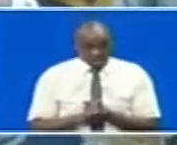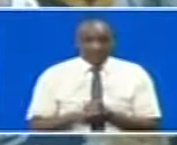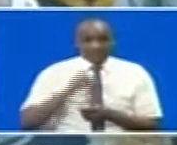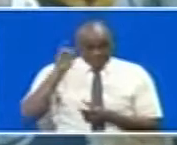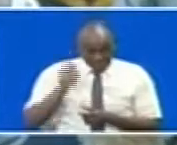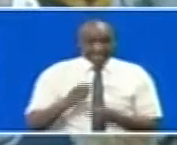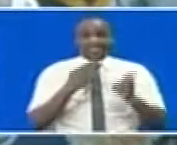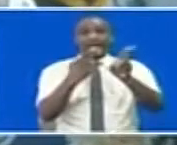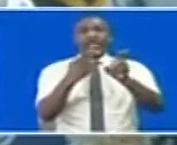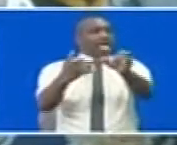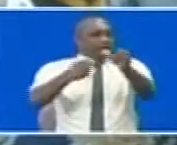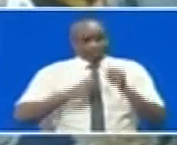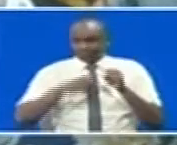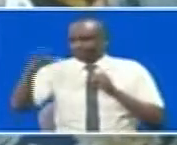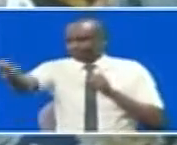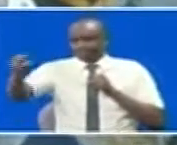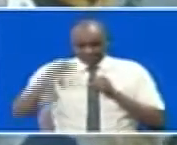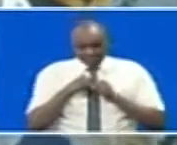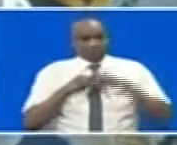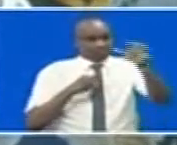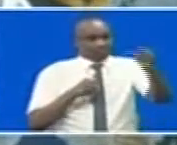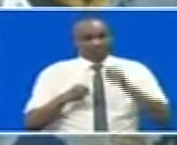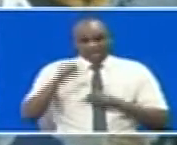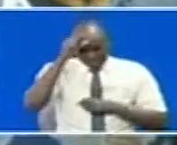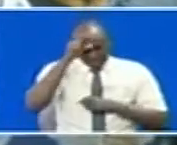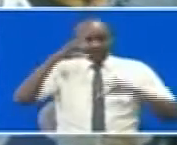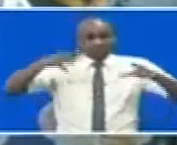anyanganywe silaha, silaha ibaki na serikali.